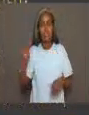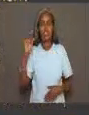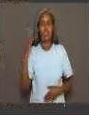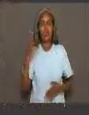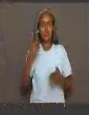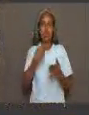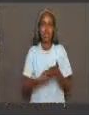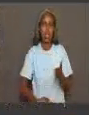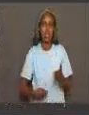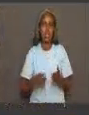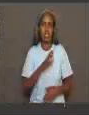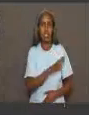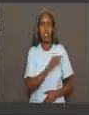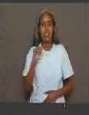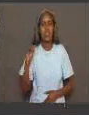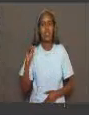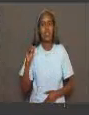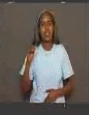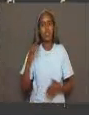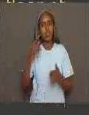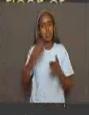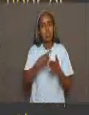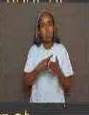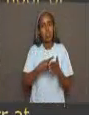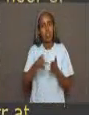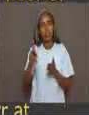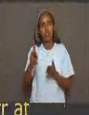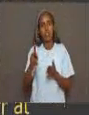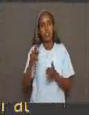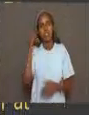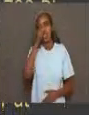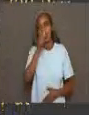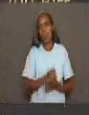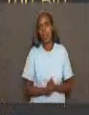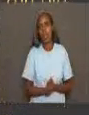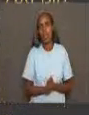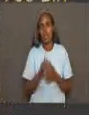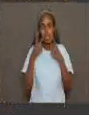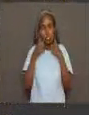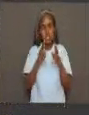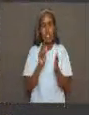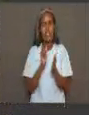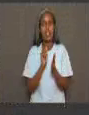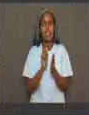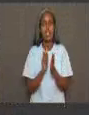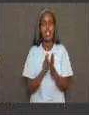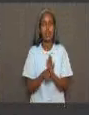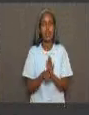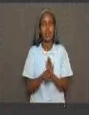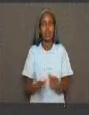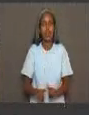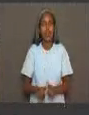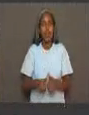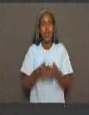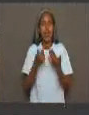of taxes and tariffs in Ethiopia. Let us see examples of how they